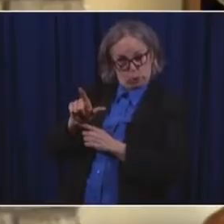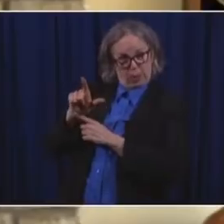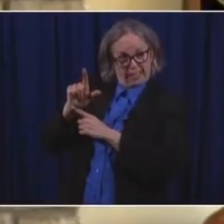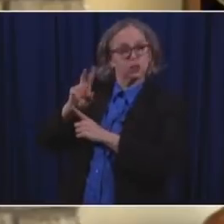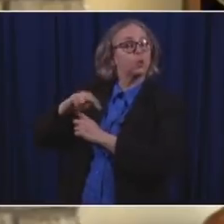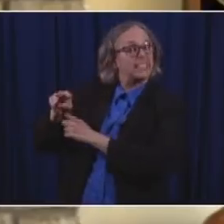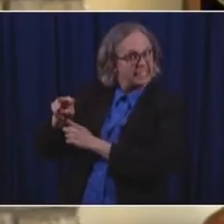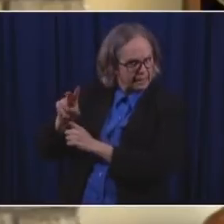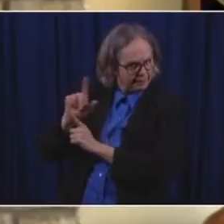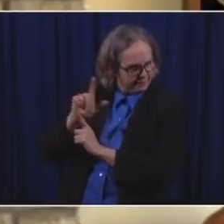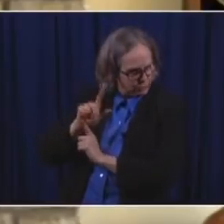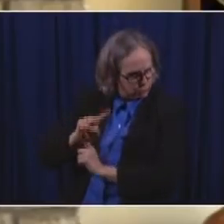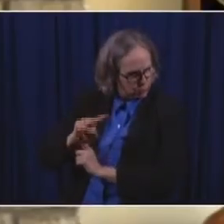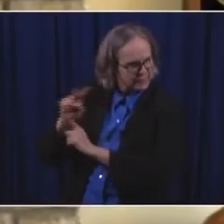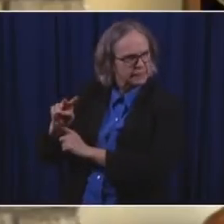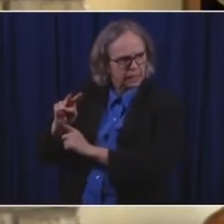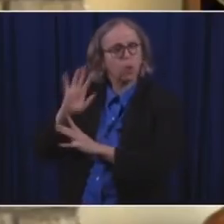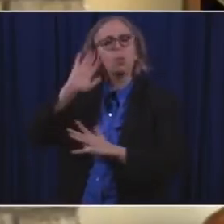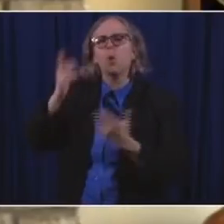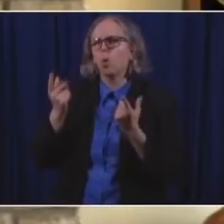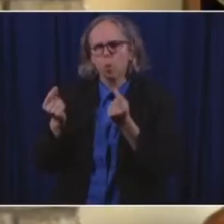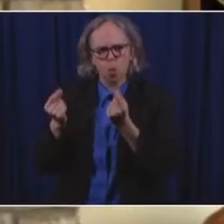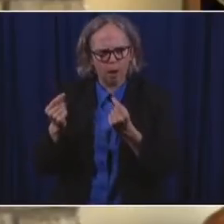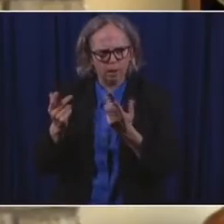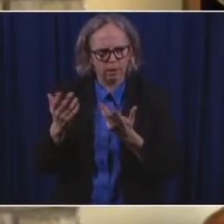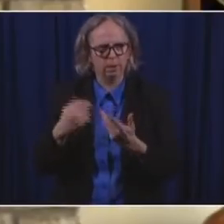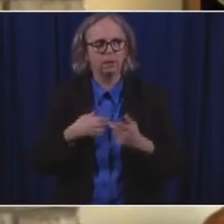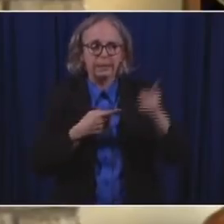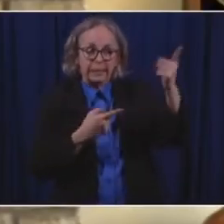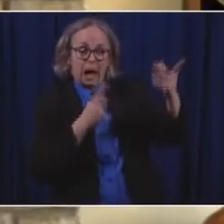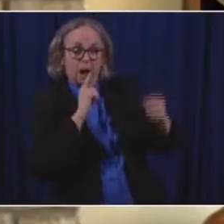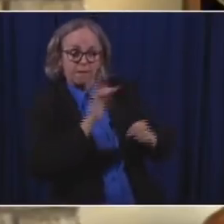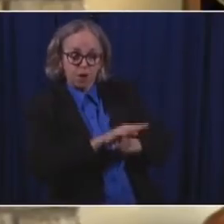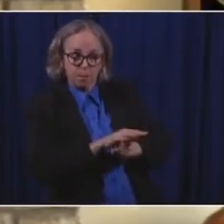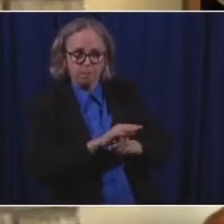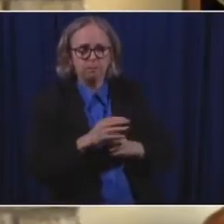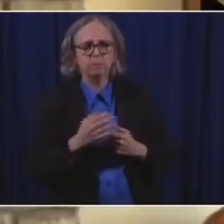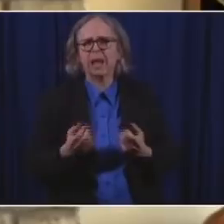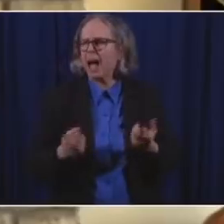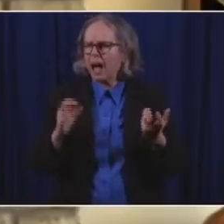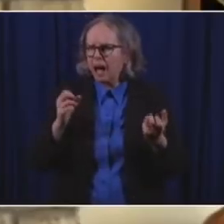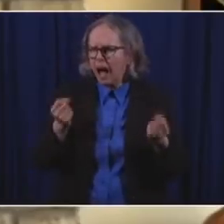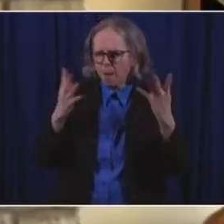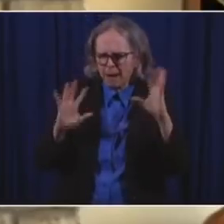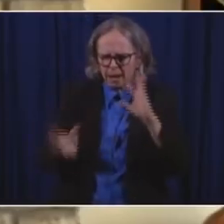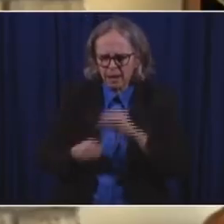we have confirmation of 201,000 from Moderna.